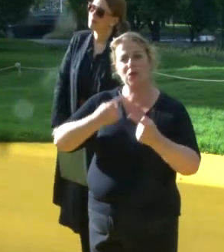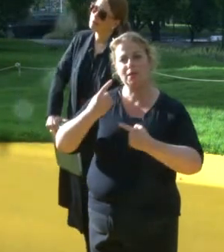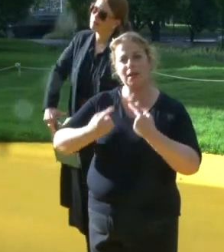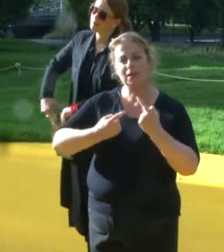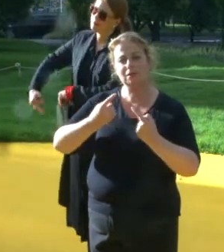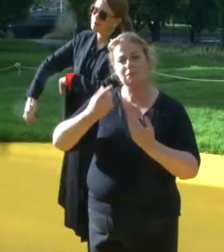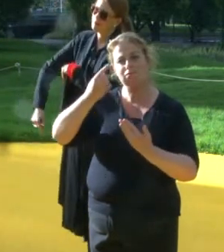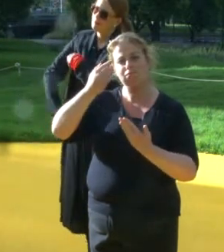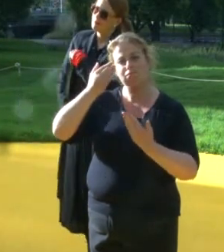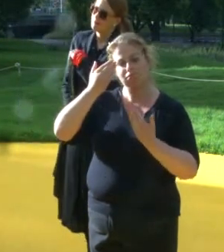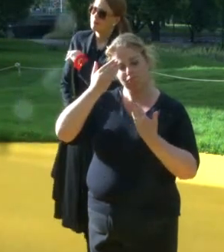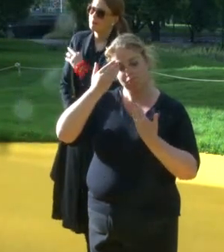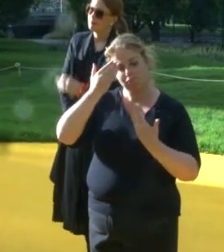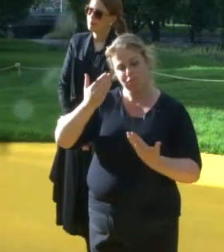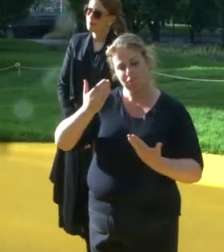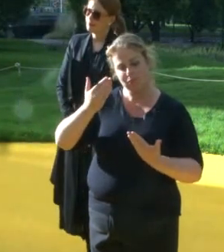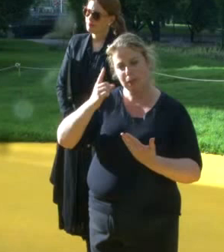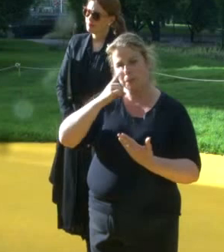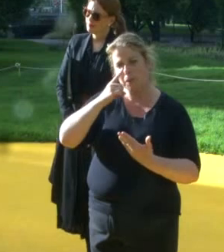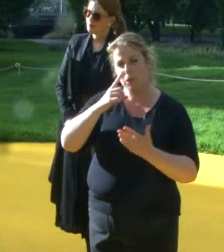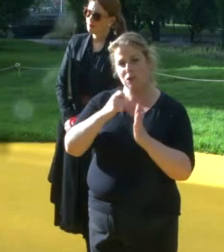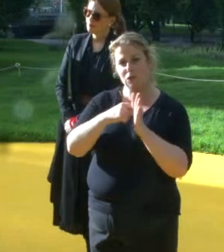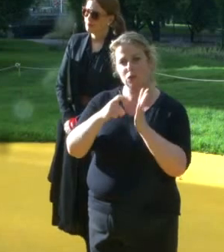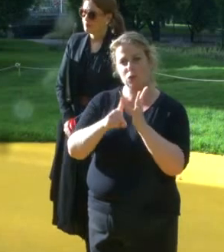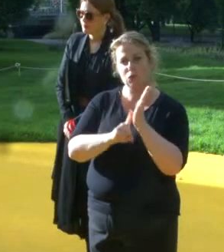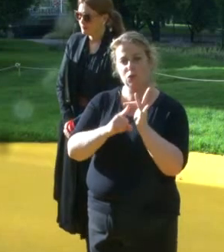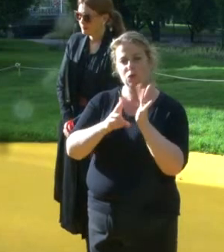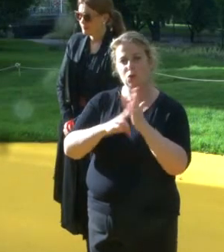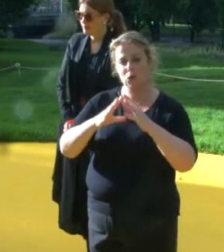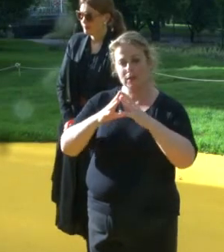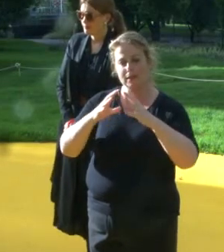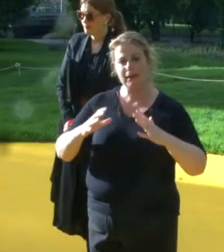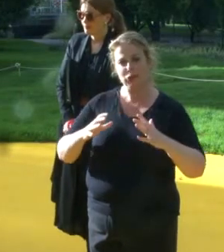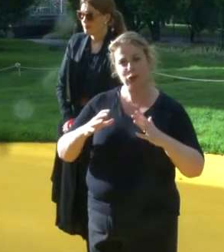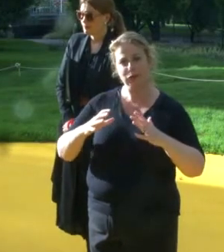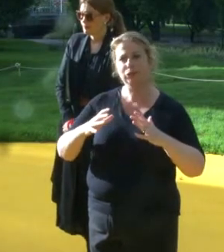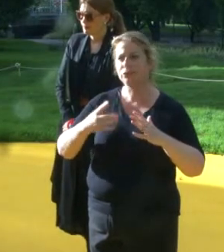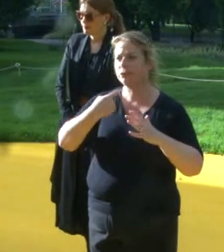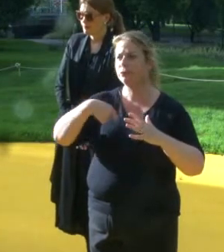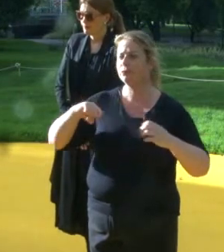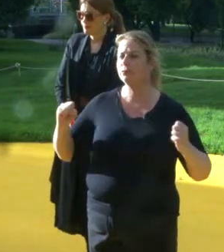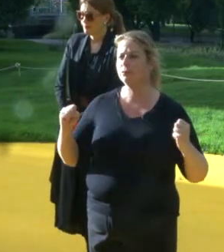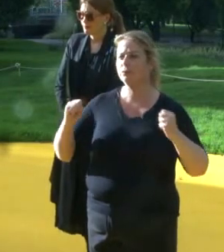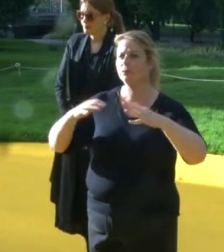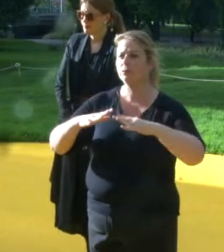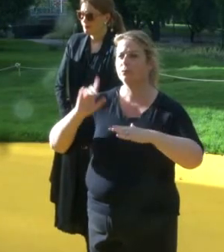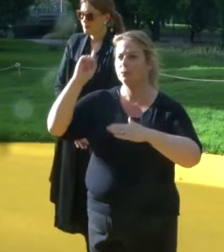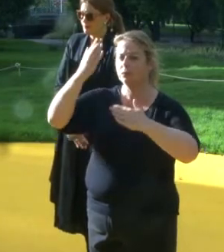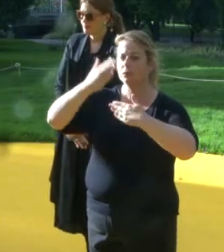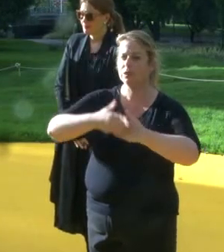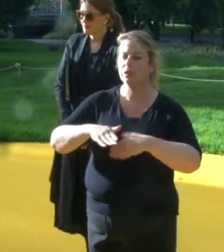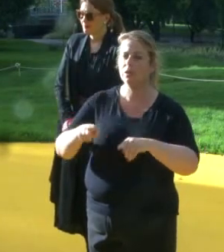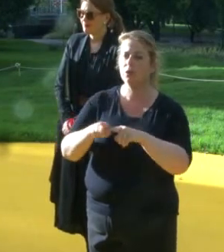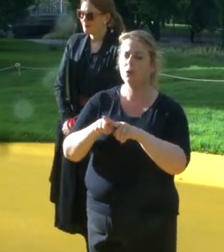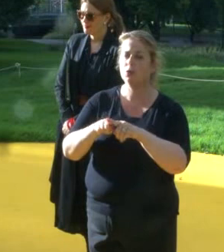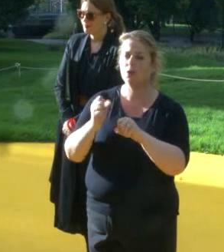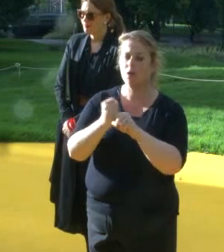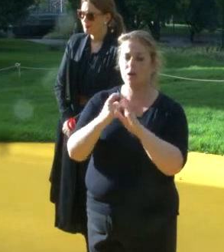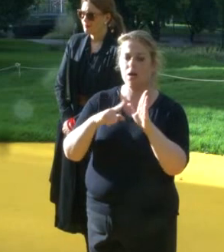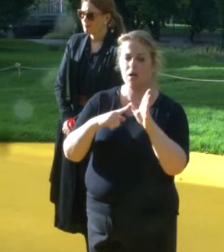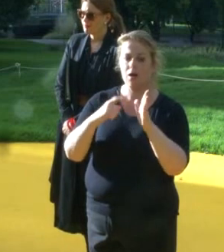my respects to the people of the Kulin Nation on which we stand tonight, but also to the people of the Darug